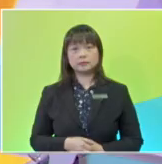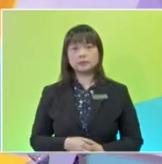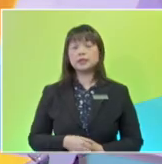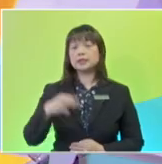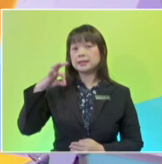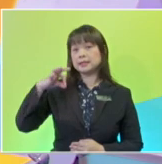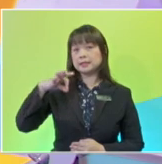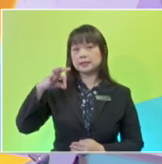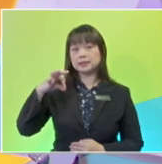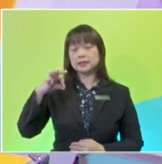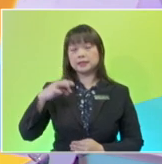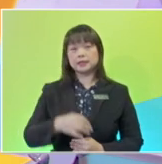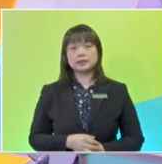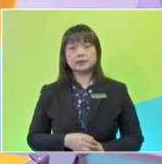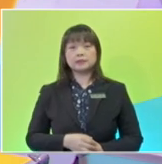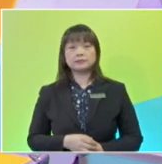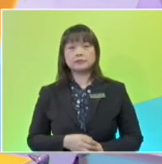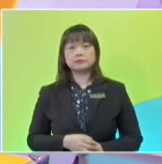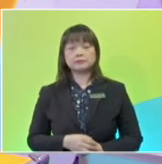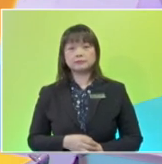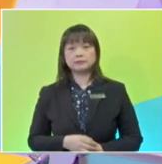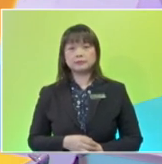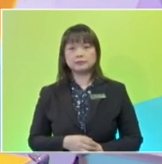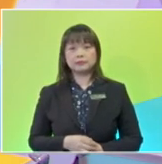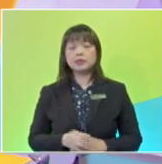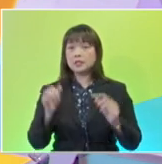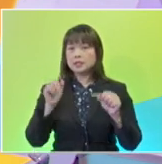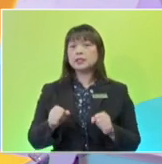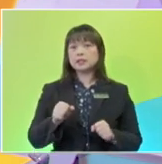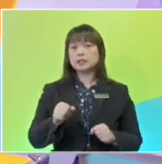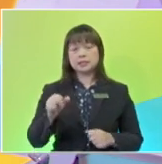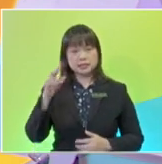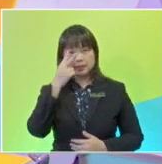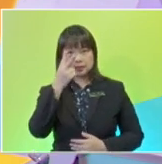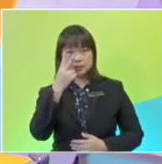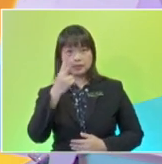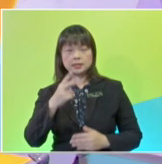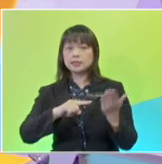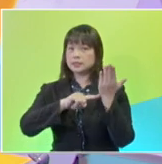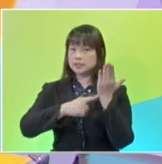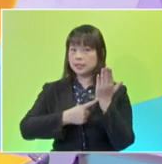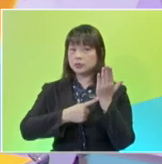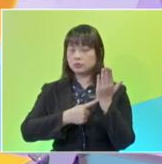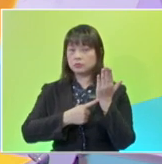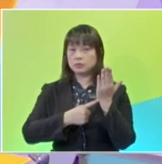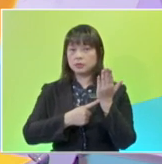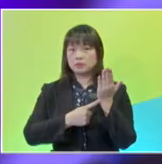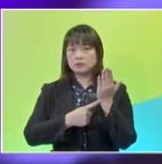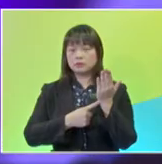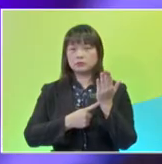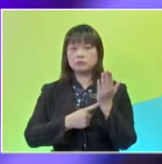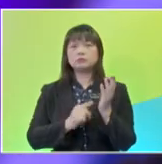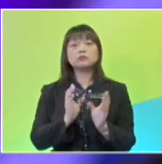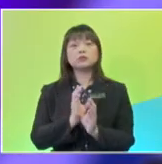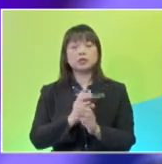favorite. Okay. So, as you can see, it starts to change color, right? Yep. Okay.